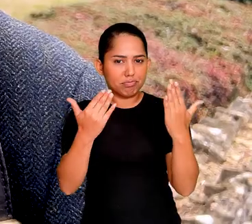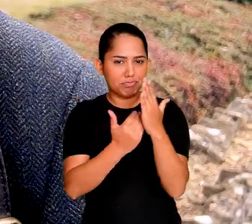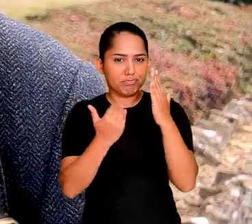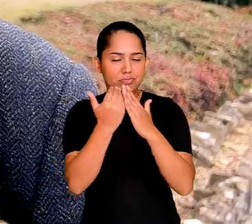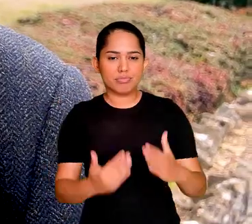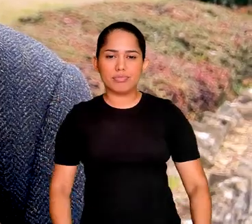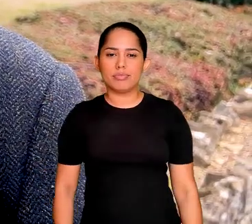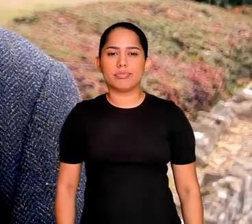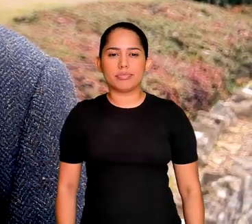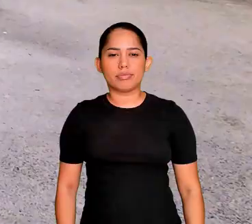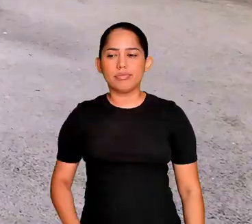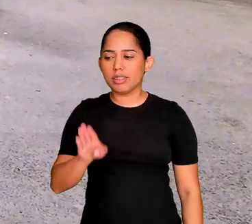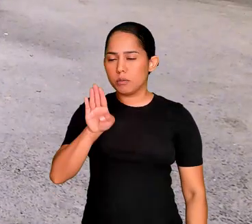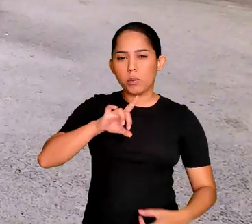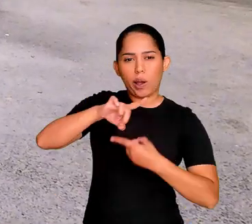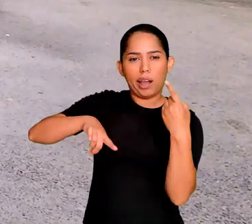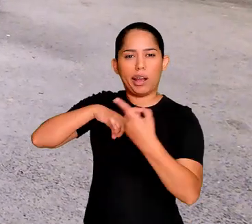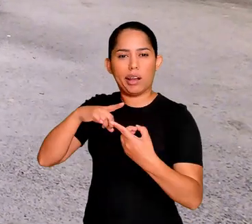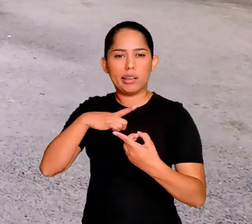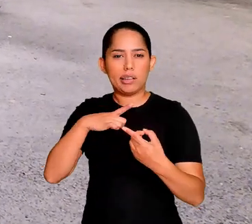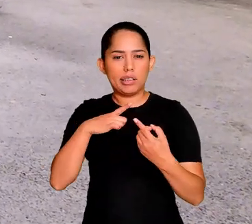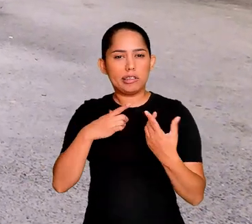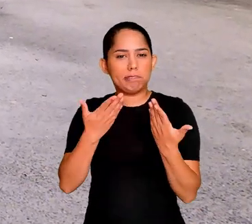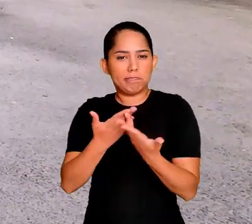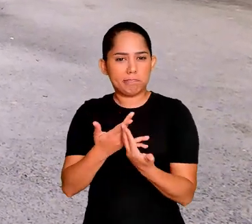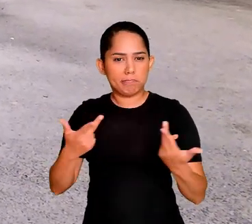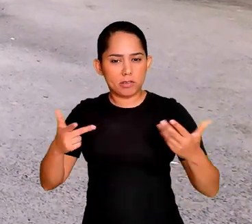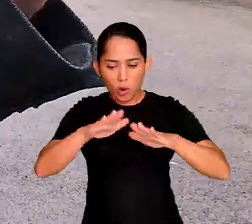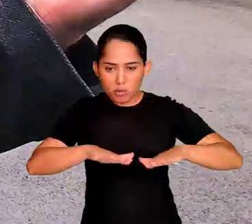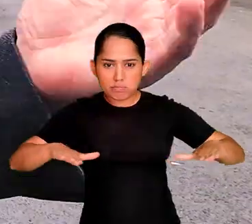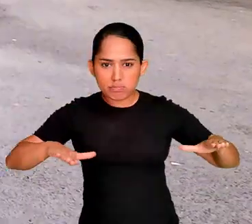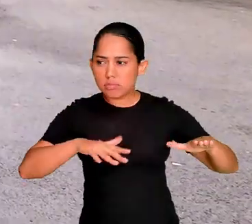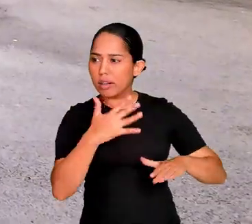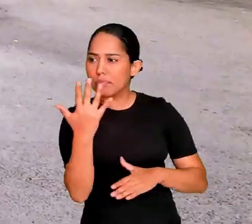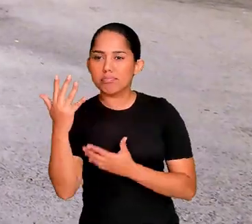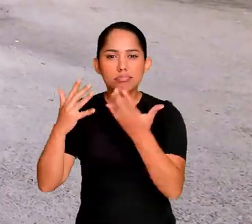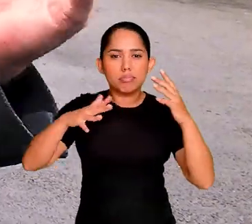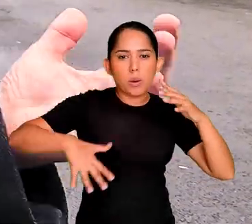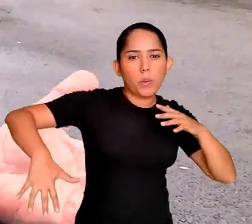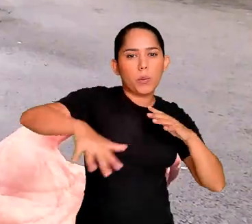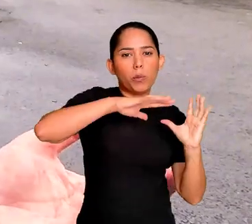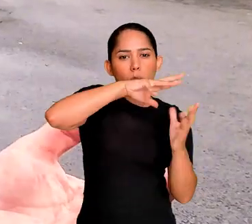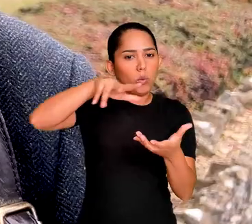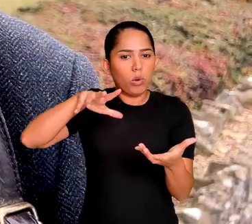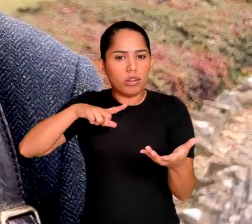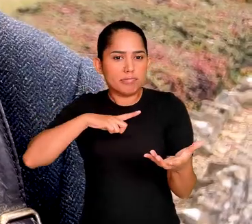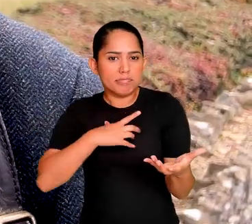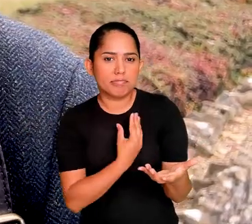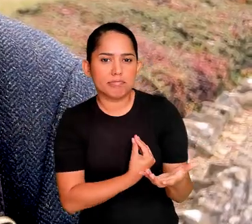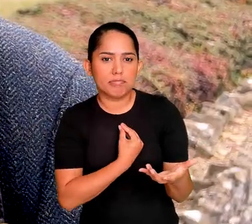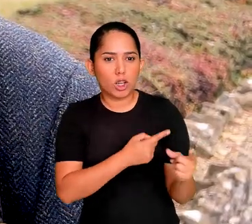In biodynamics, I was invited to think not only about what was under my feet, but what was around the whole planet. I